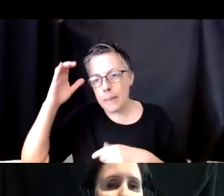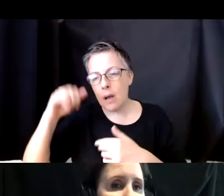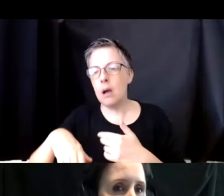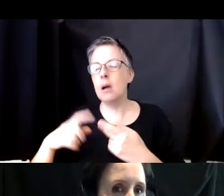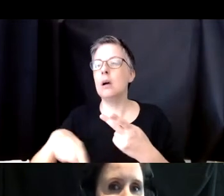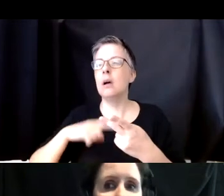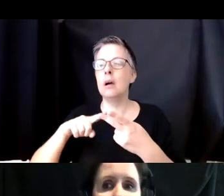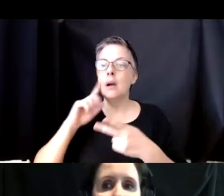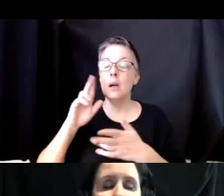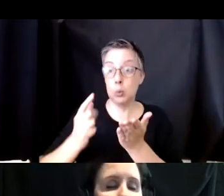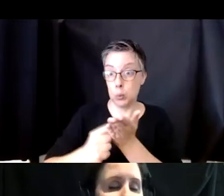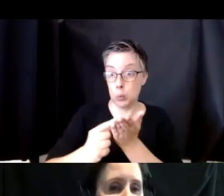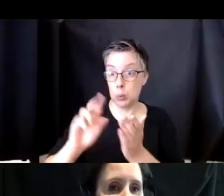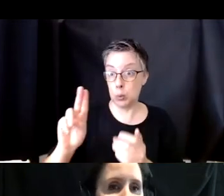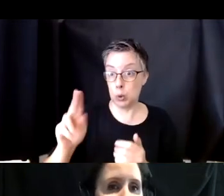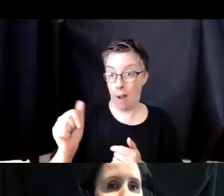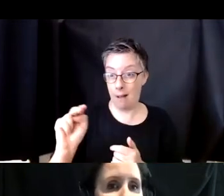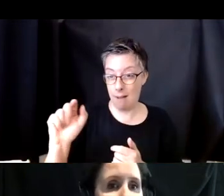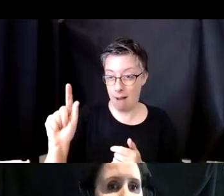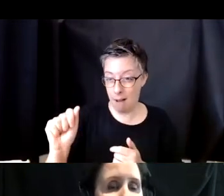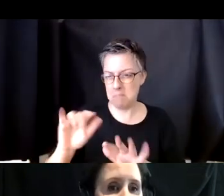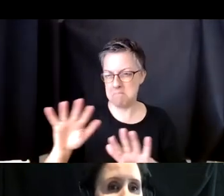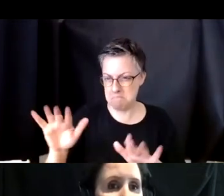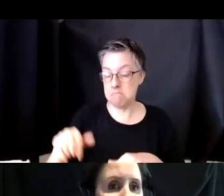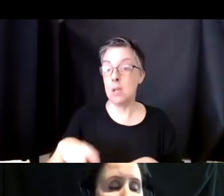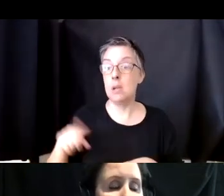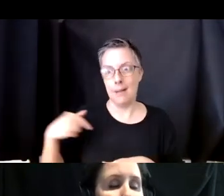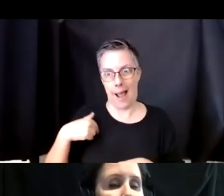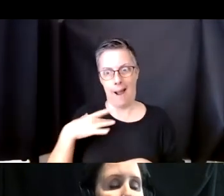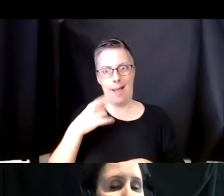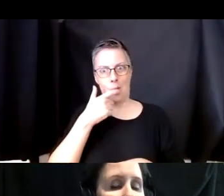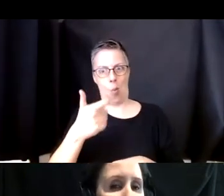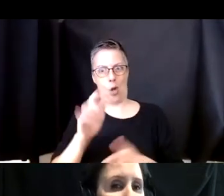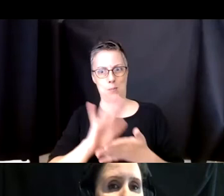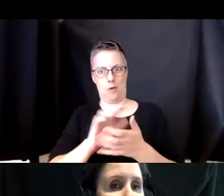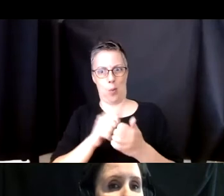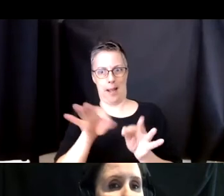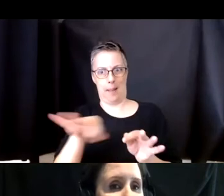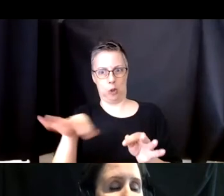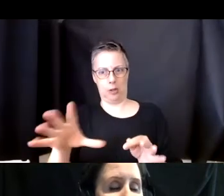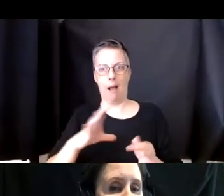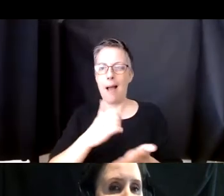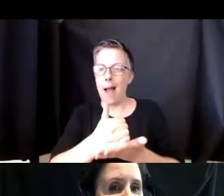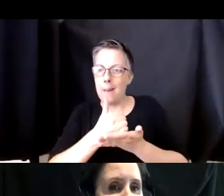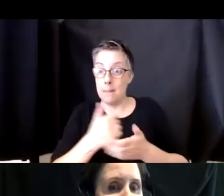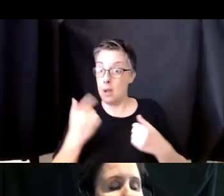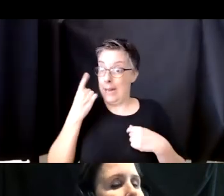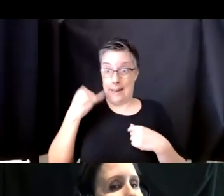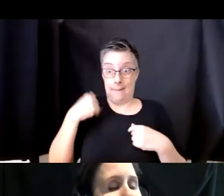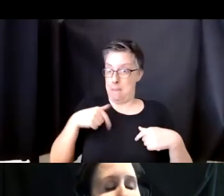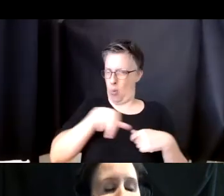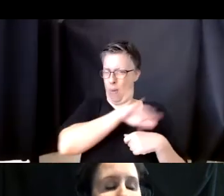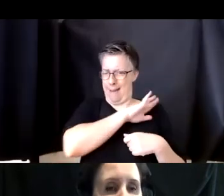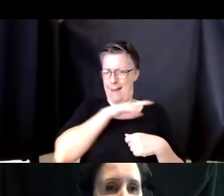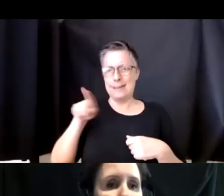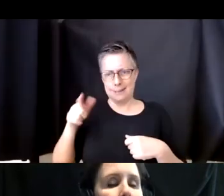from Uganda and other countries, and they often like to watch movies with captions, even when I was not around, because they said